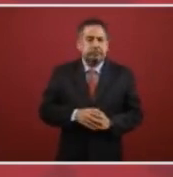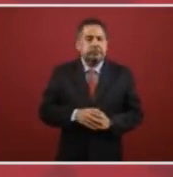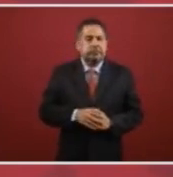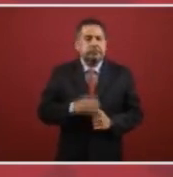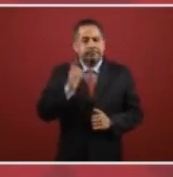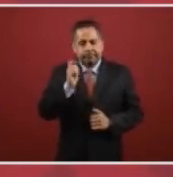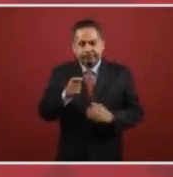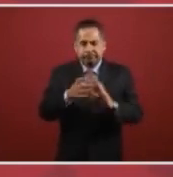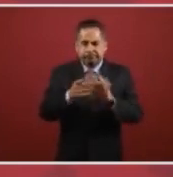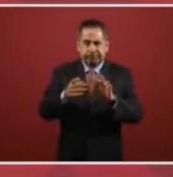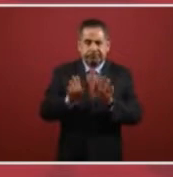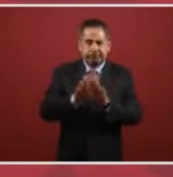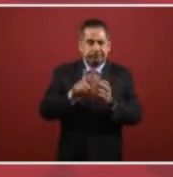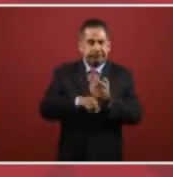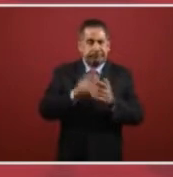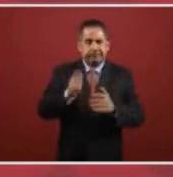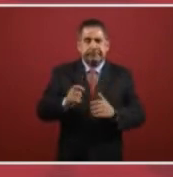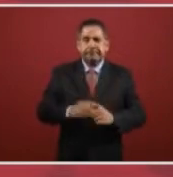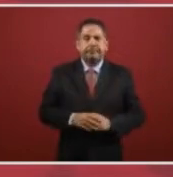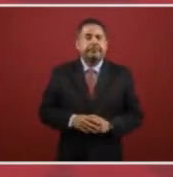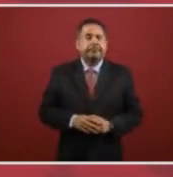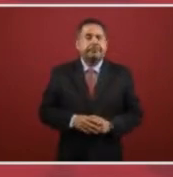and in other cases,